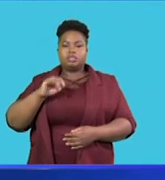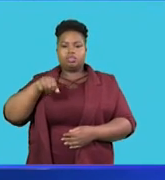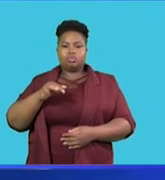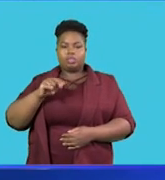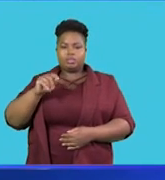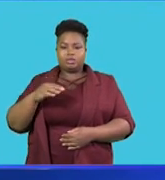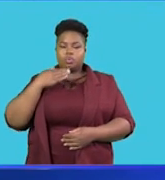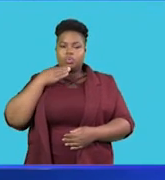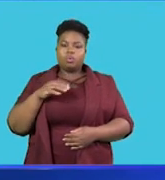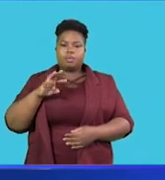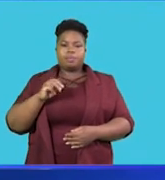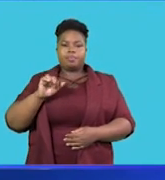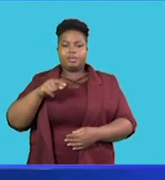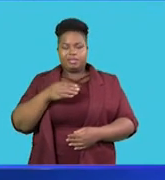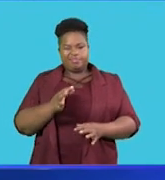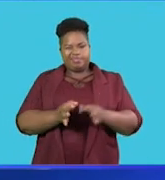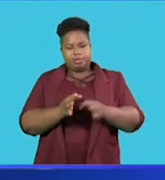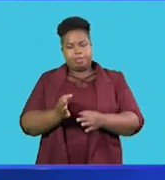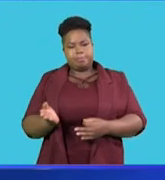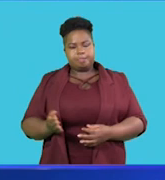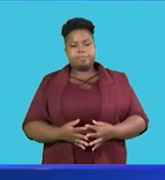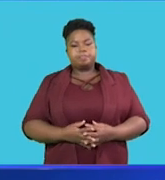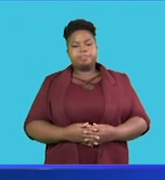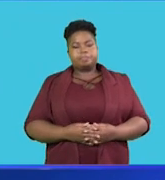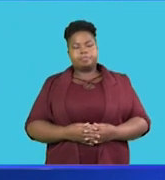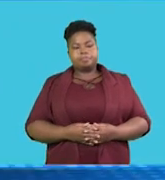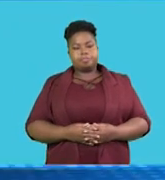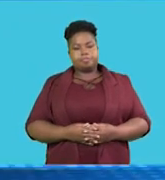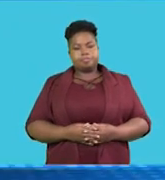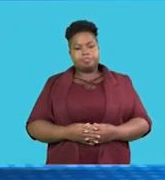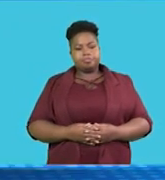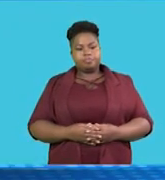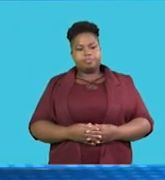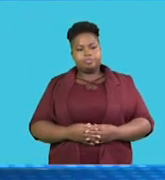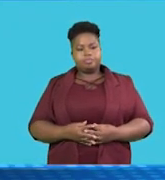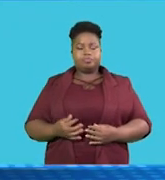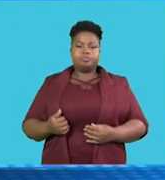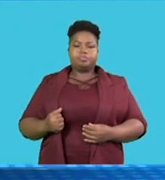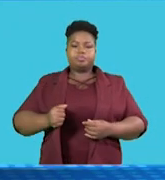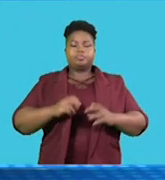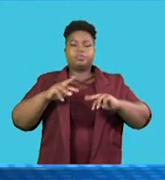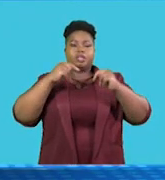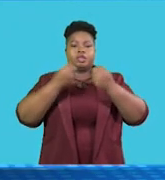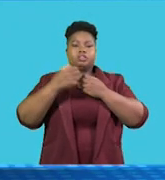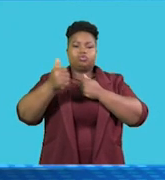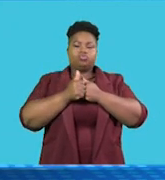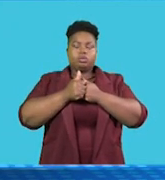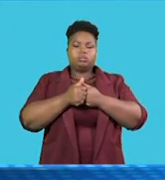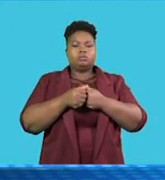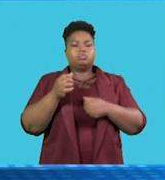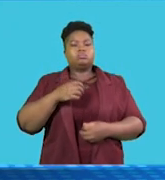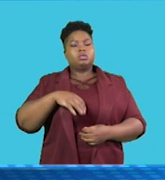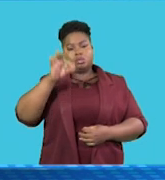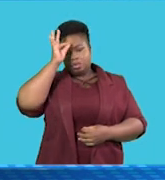Brigadier Athlenda Mate o anollwa tshebetso ya bona habatsi. Our net joints deployments are in place to